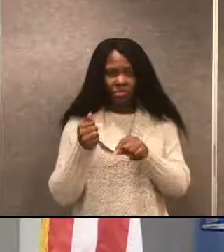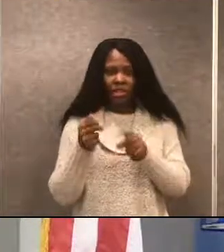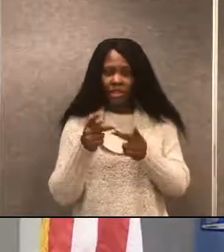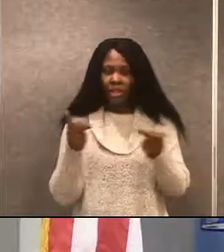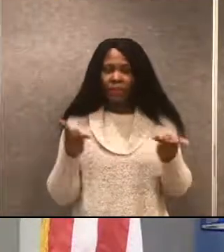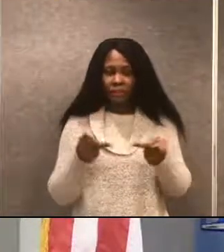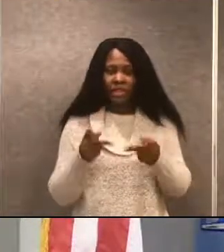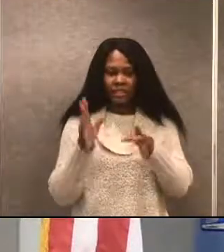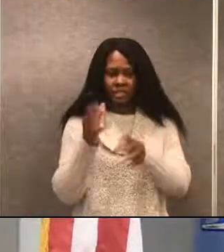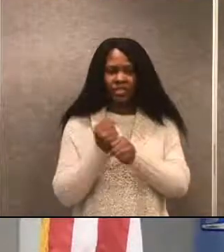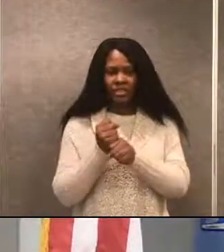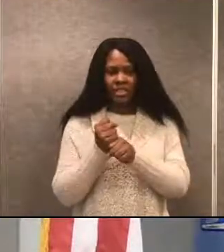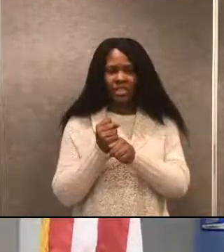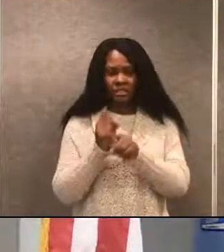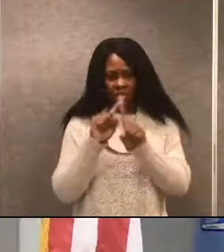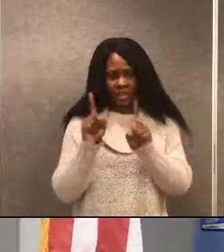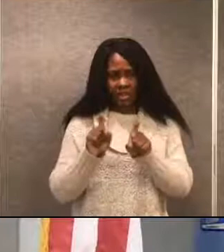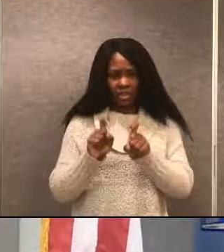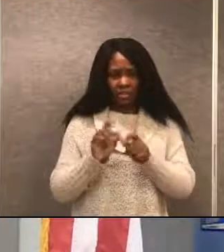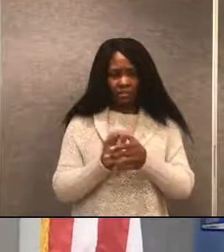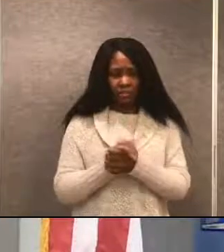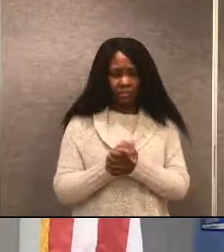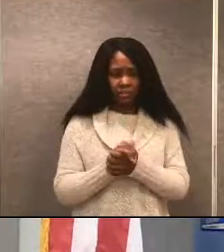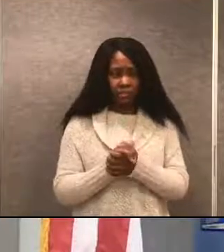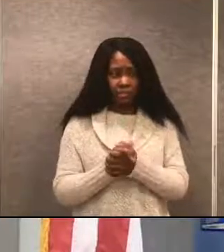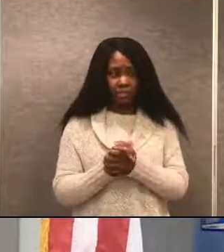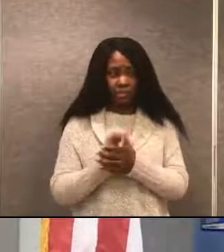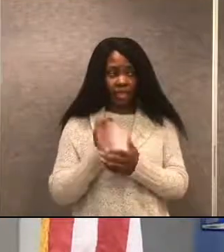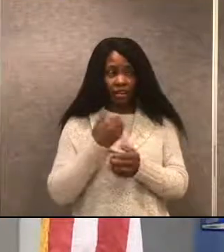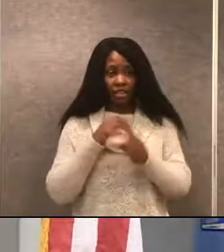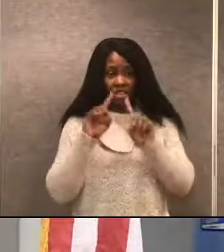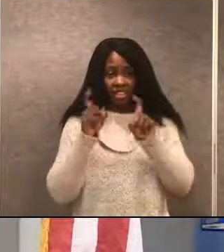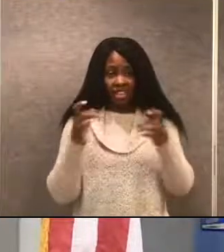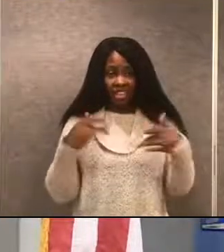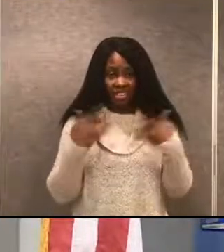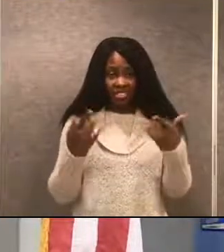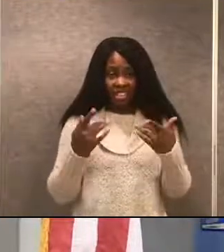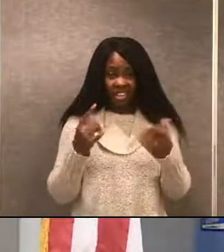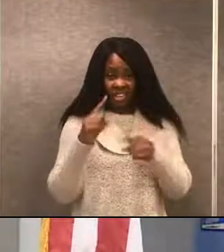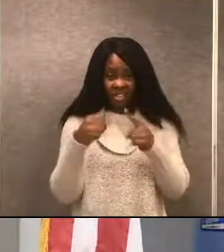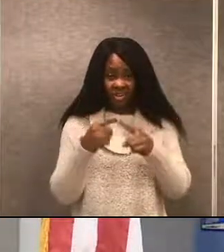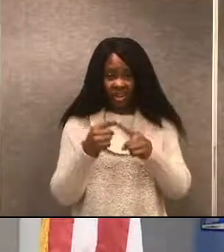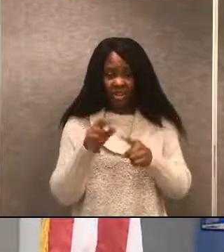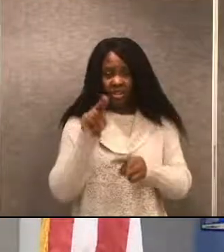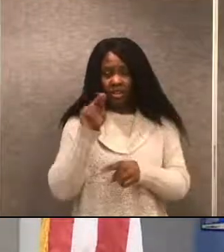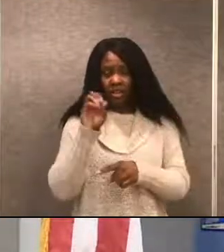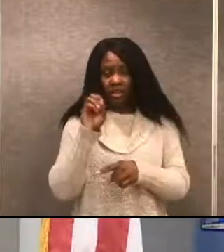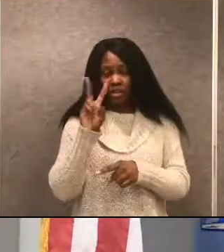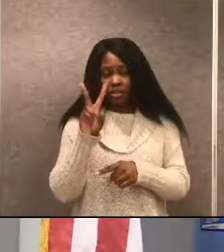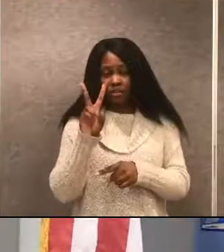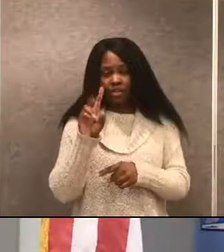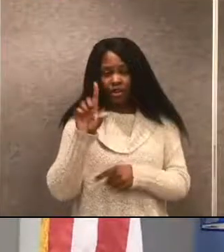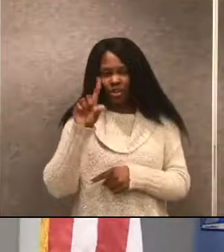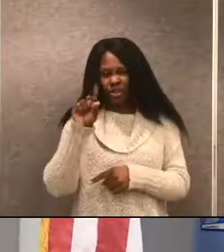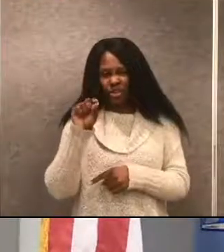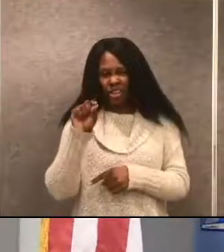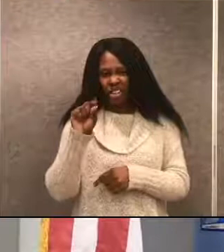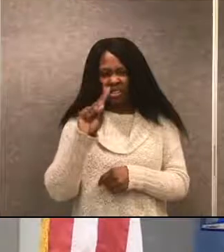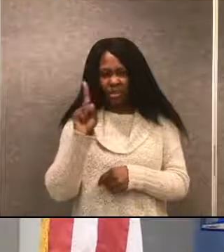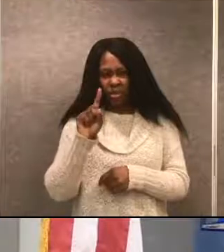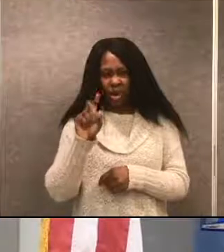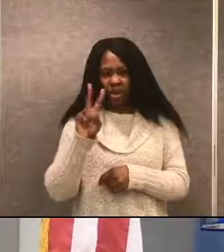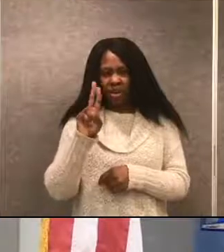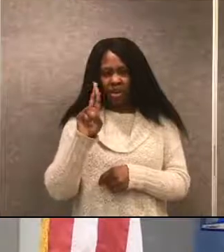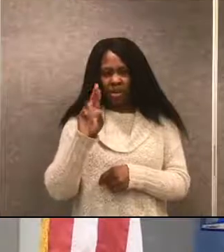still offering the testing as well. And our next testing event is going to be on November 20th at Raleigh Park Fieldhouse